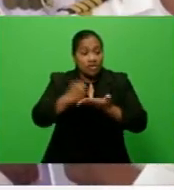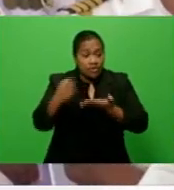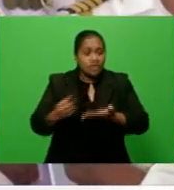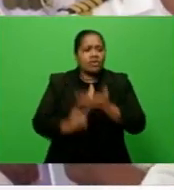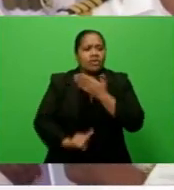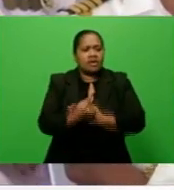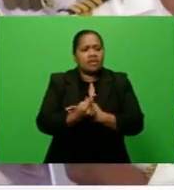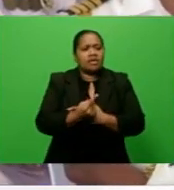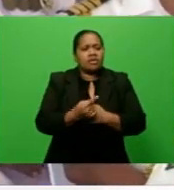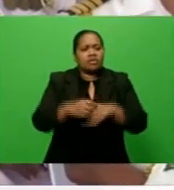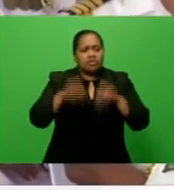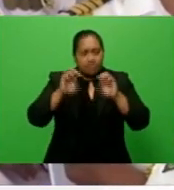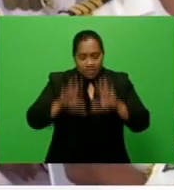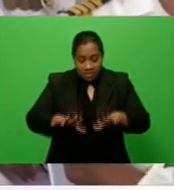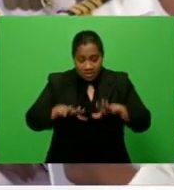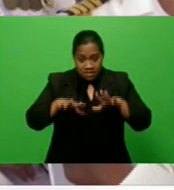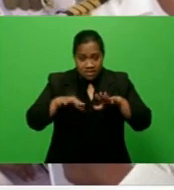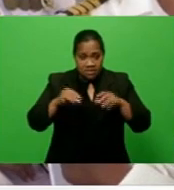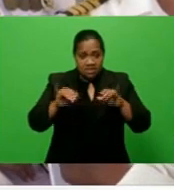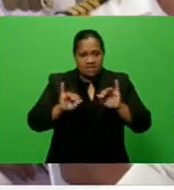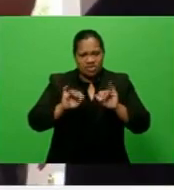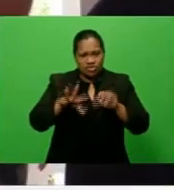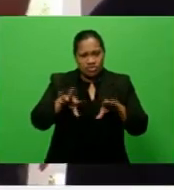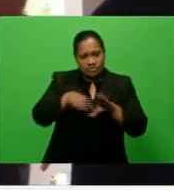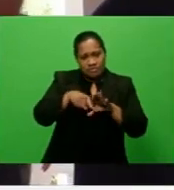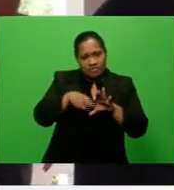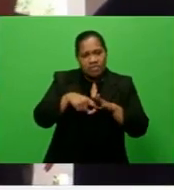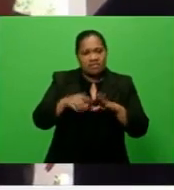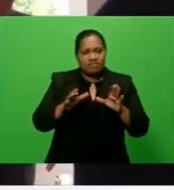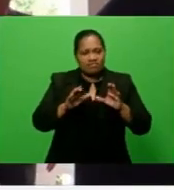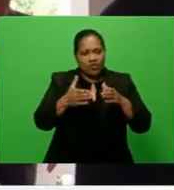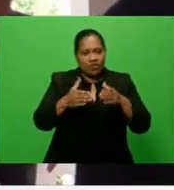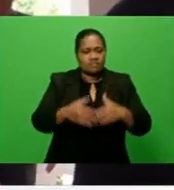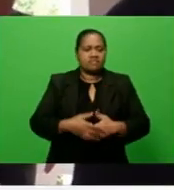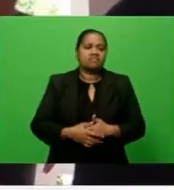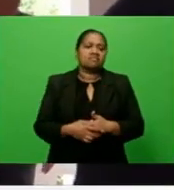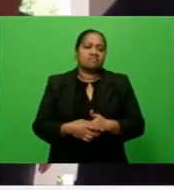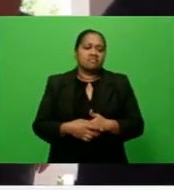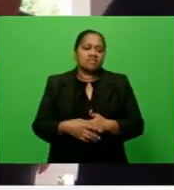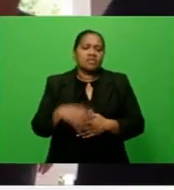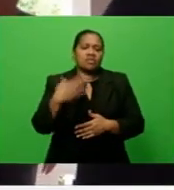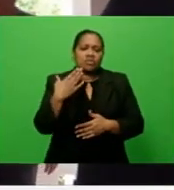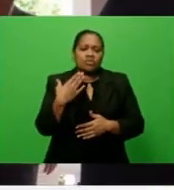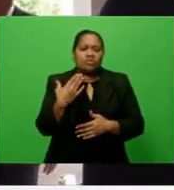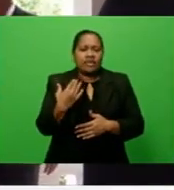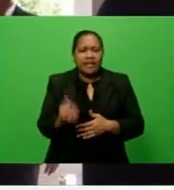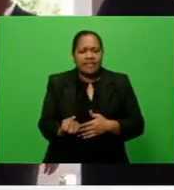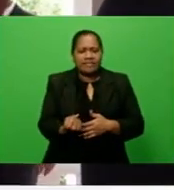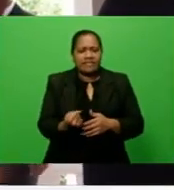in the force. Ladies and gentlemen, we have a legacy to uphold and keep.